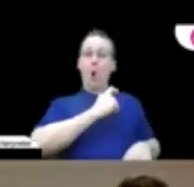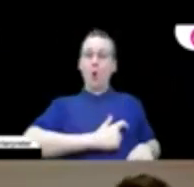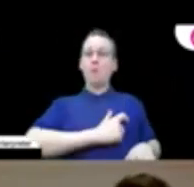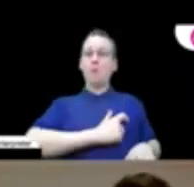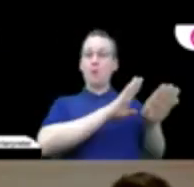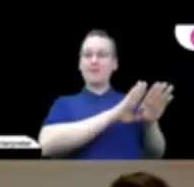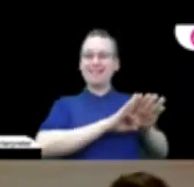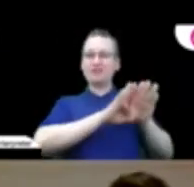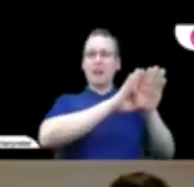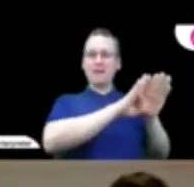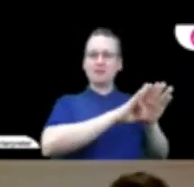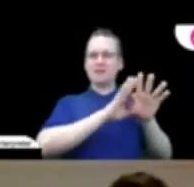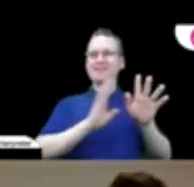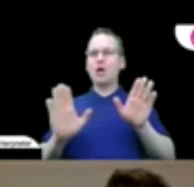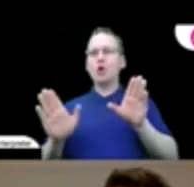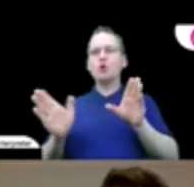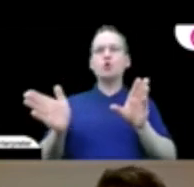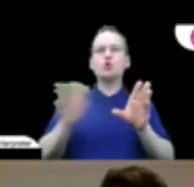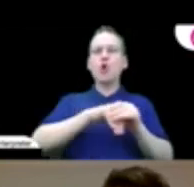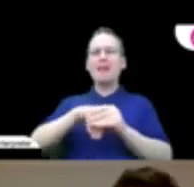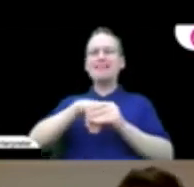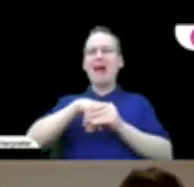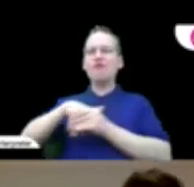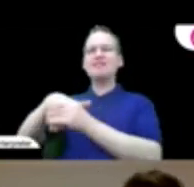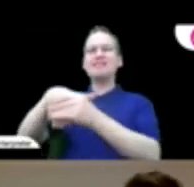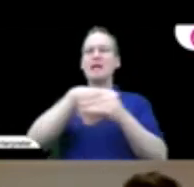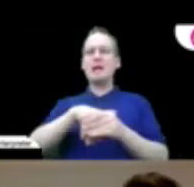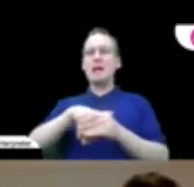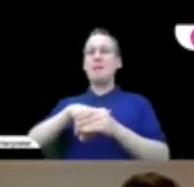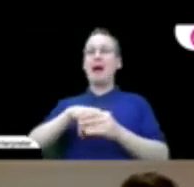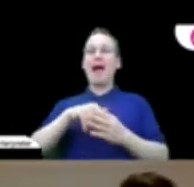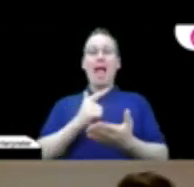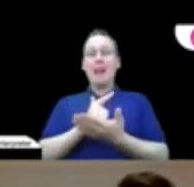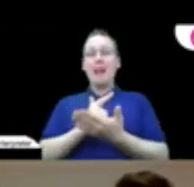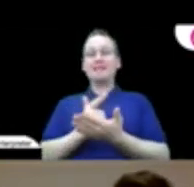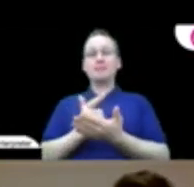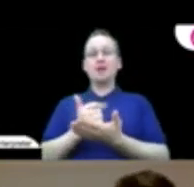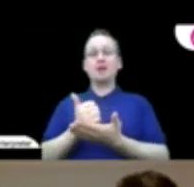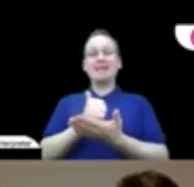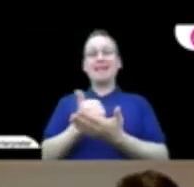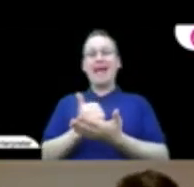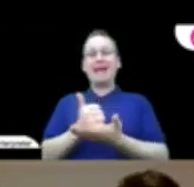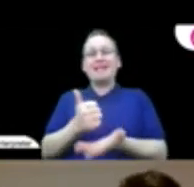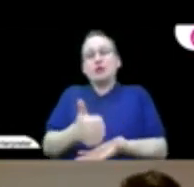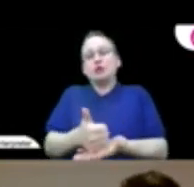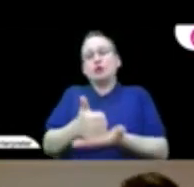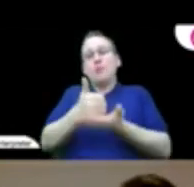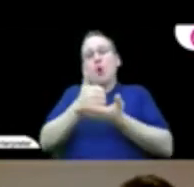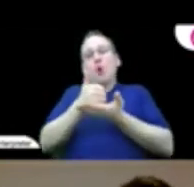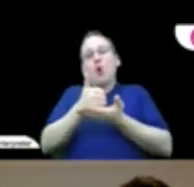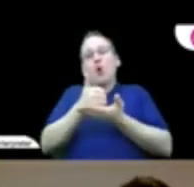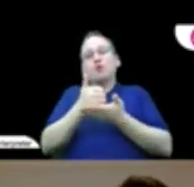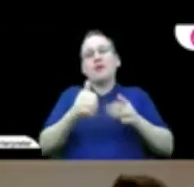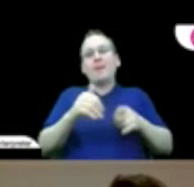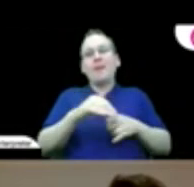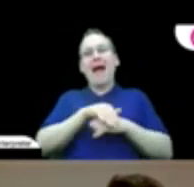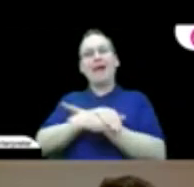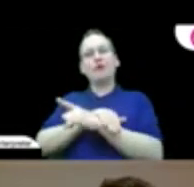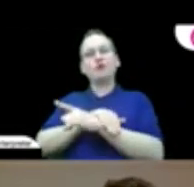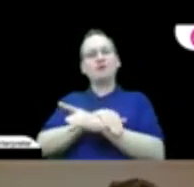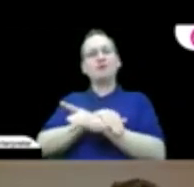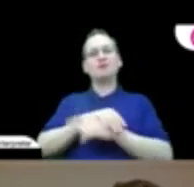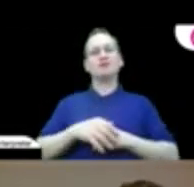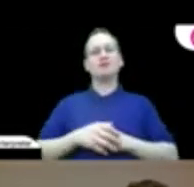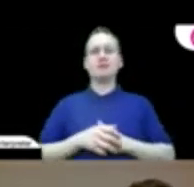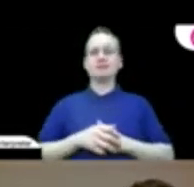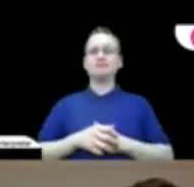the solidarity that's exhibited by lesbian and gay supports, the migrants. So in